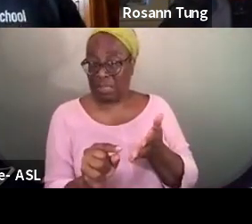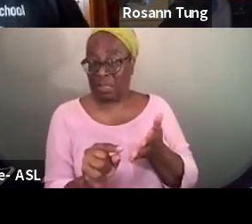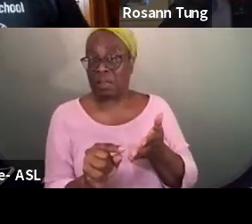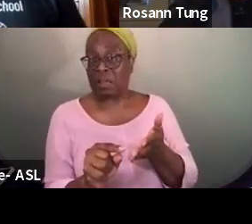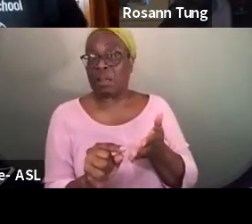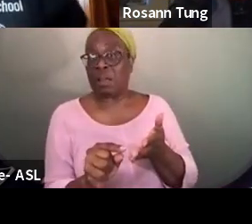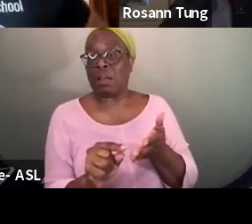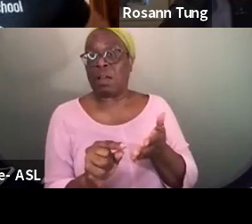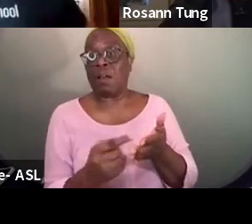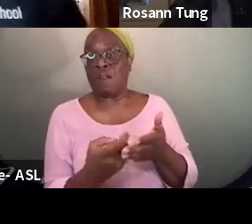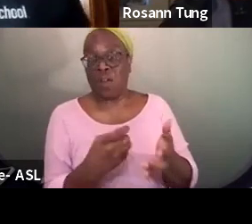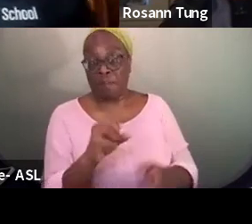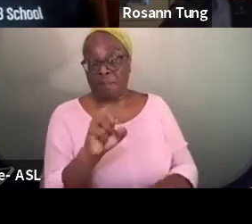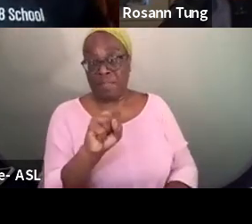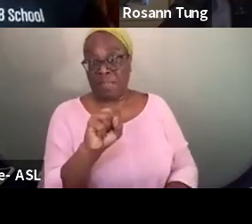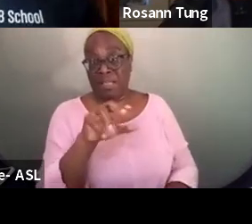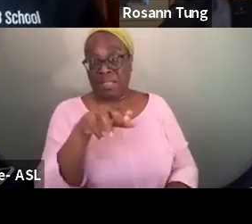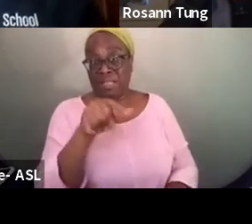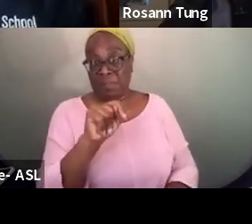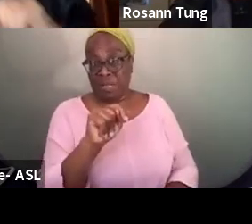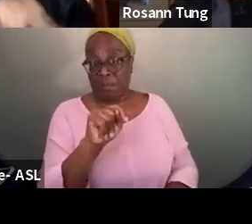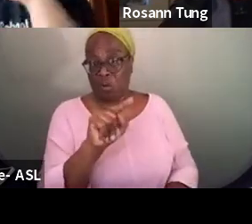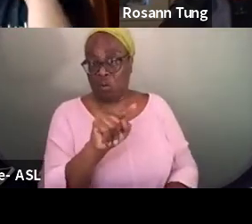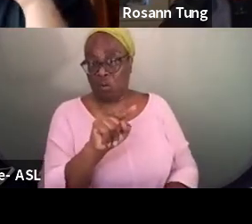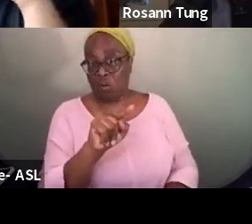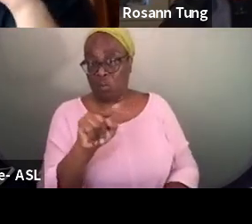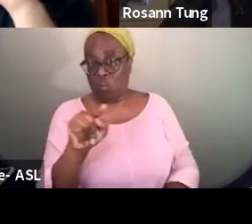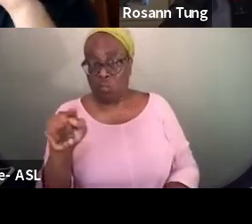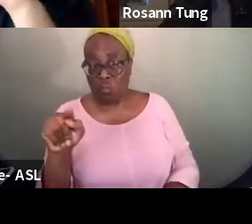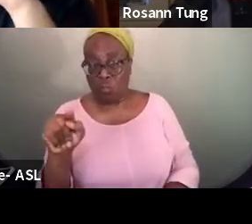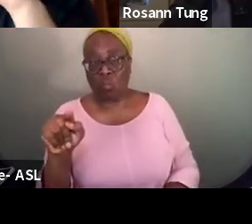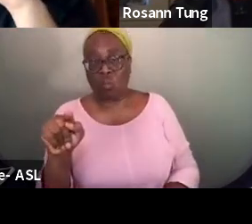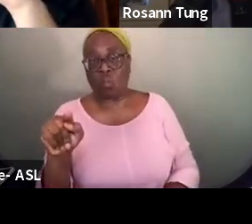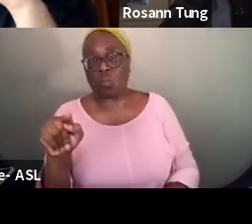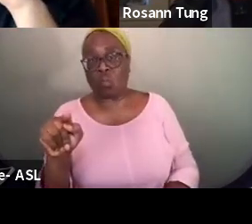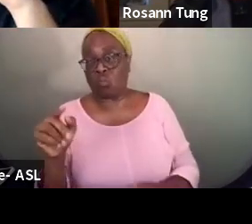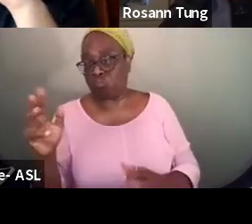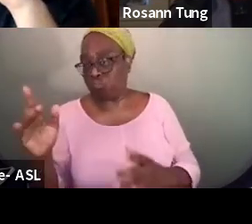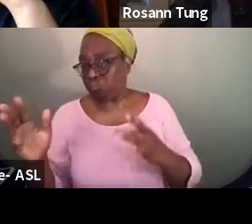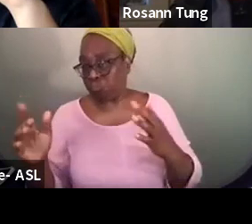through whenever the district asks for a GPA.